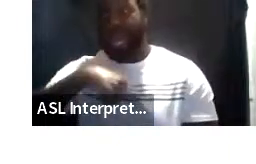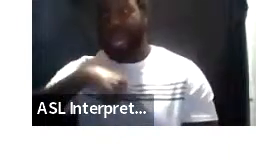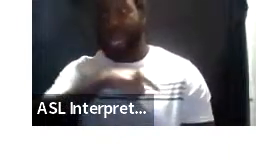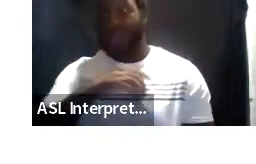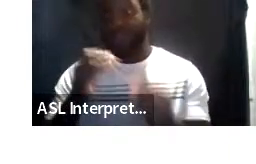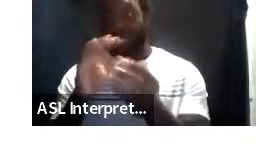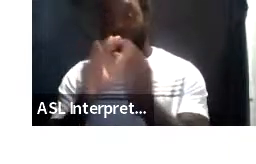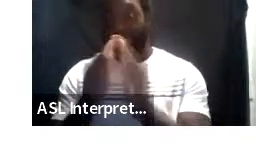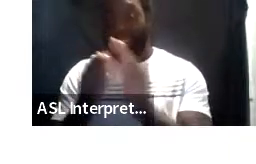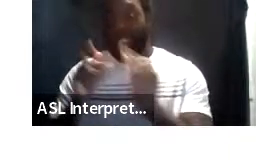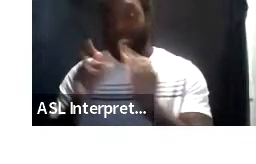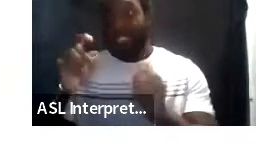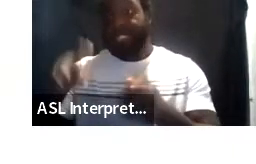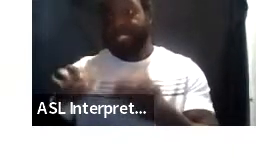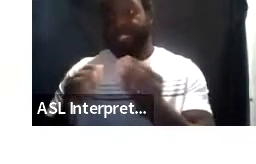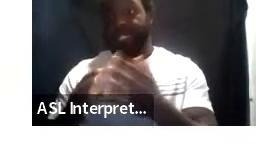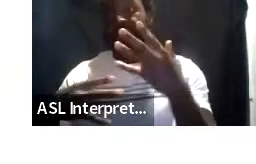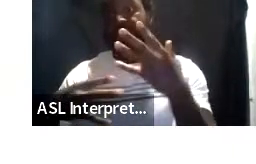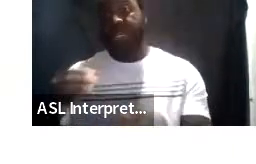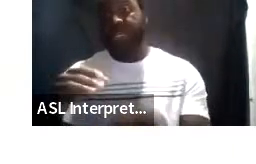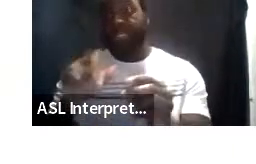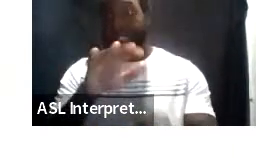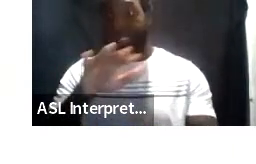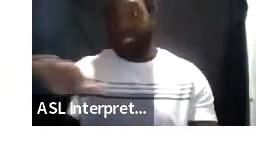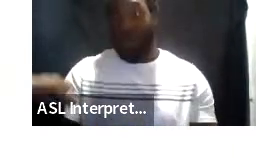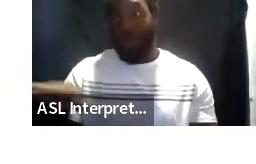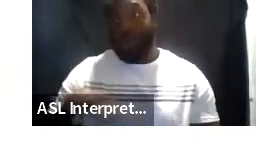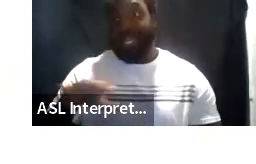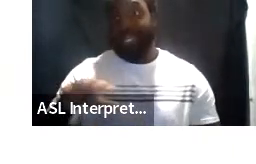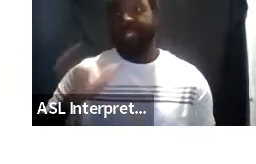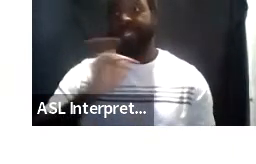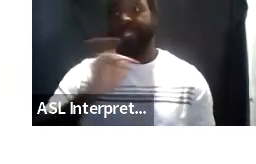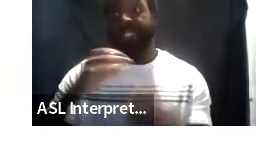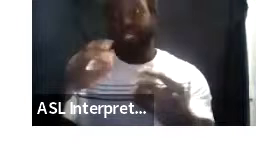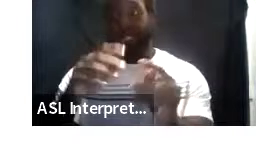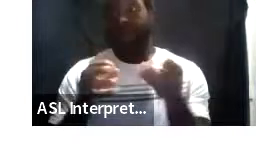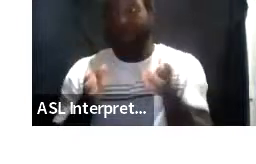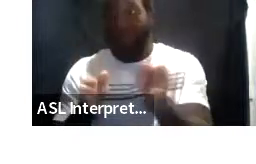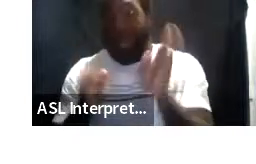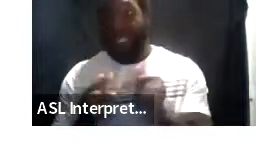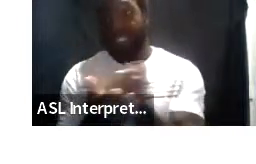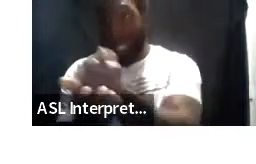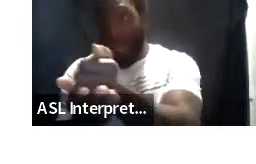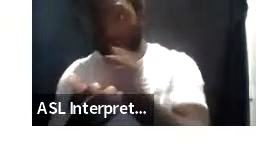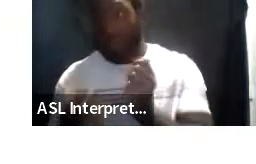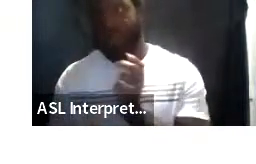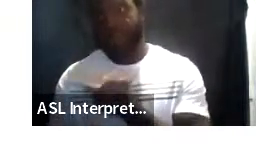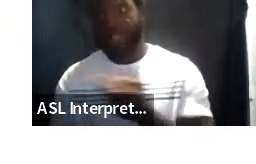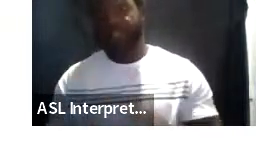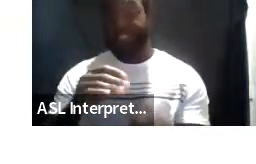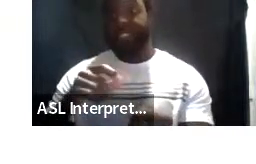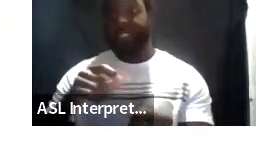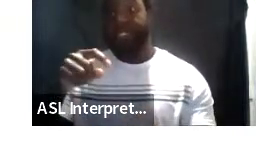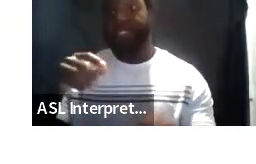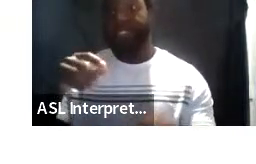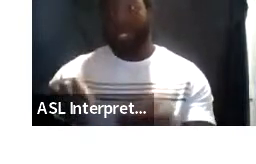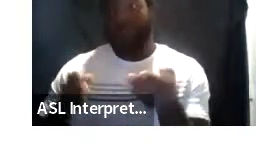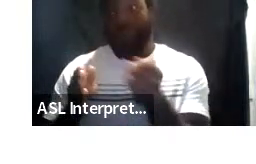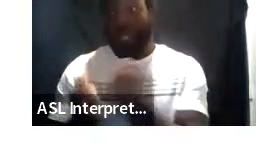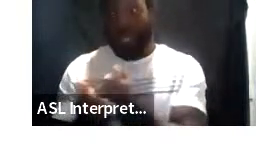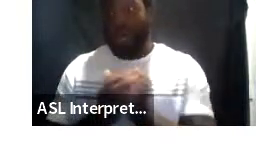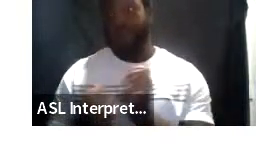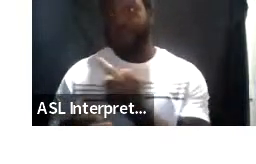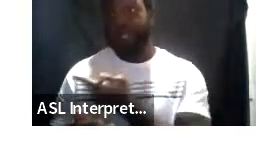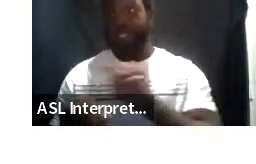and zoning is a tool to help us do just that. These amendments have the potential to correct outdated rules and change